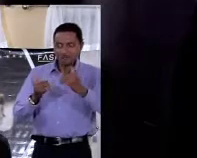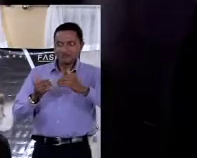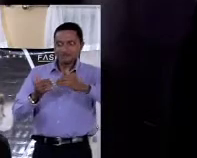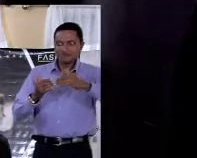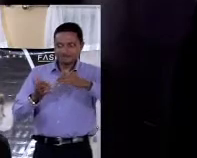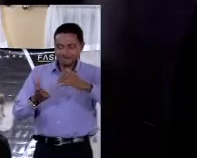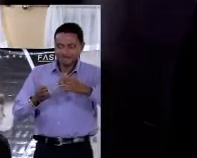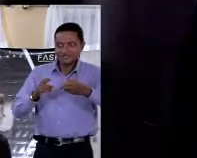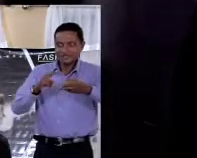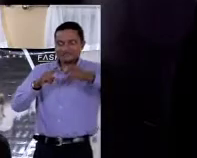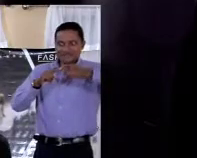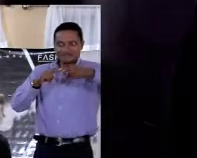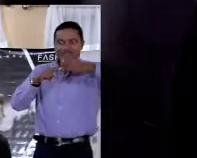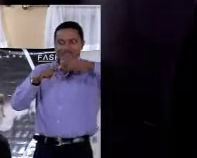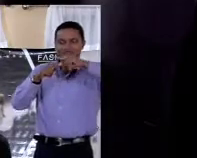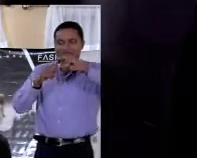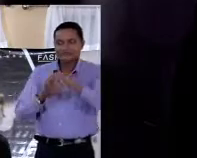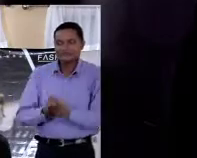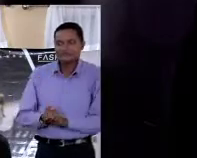defined.